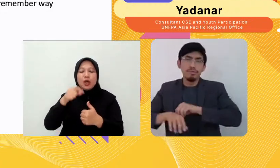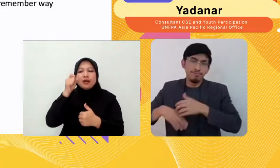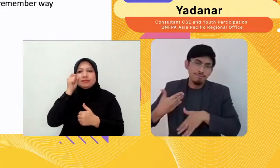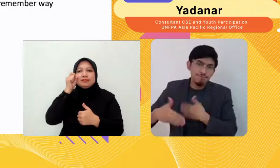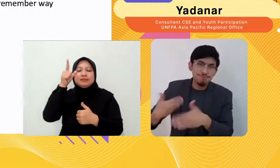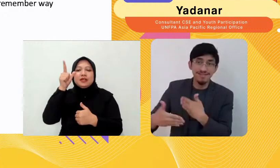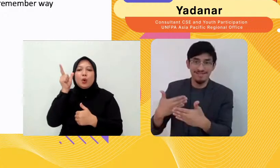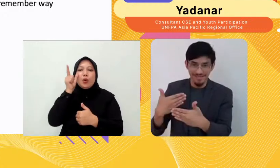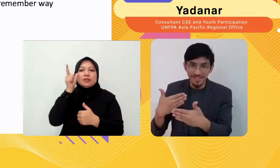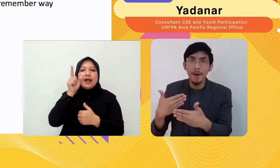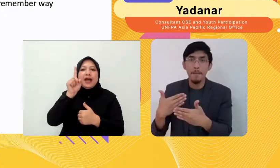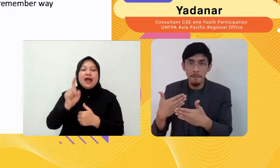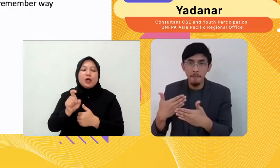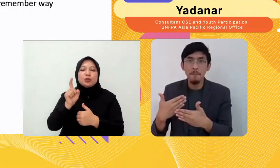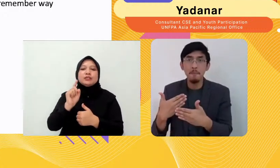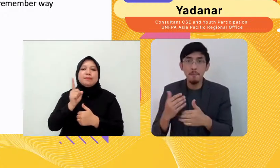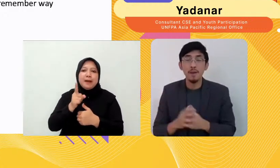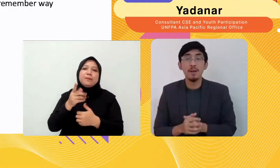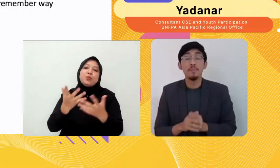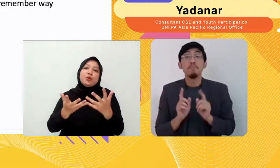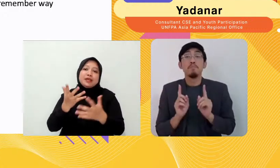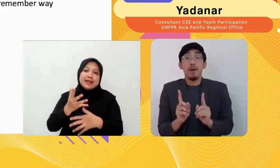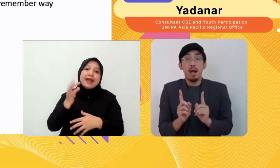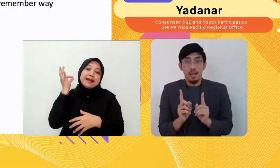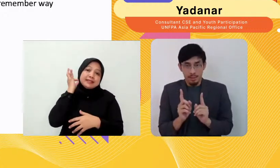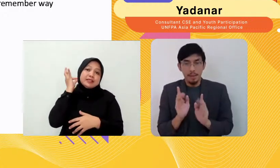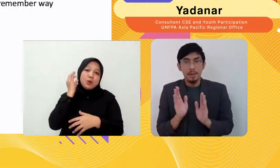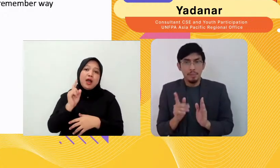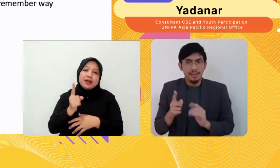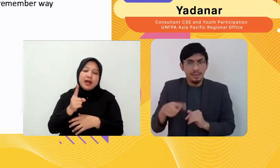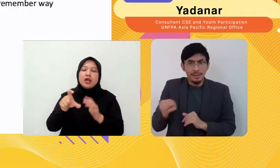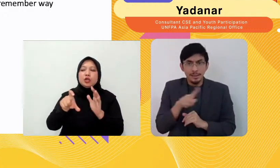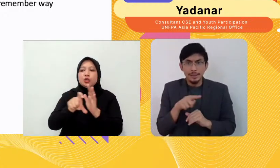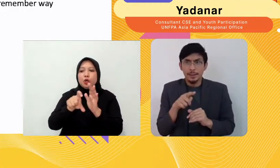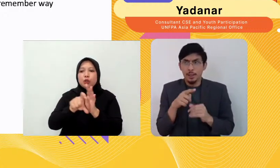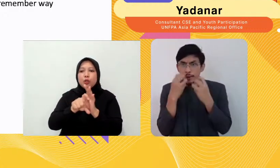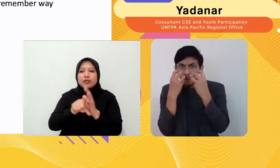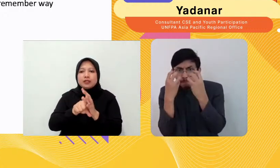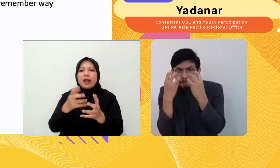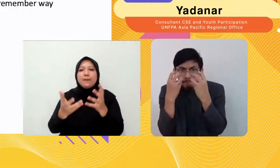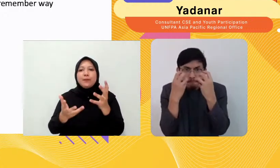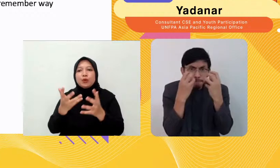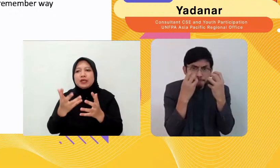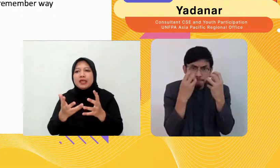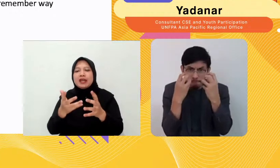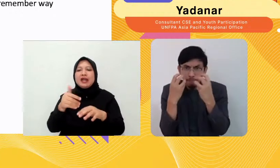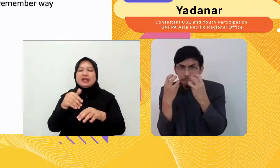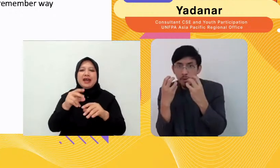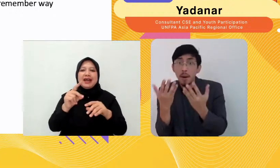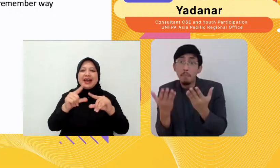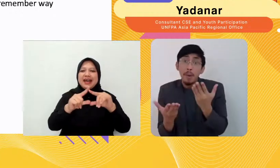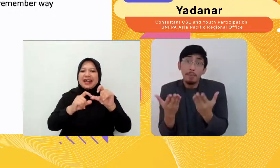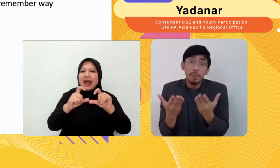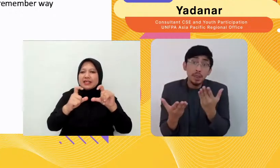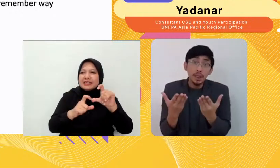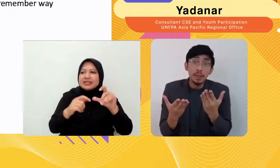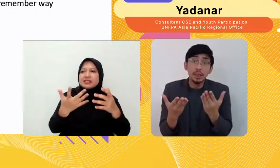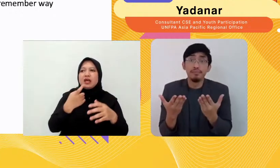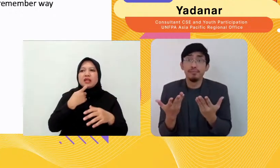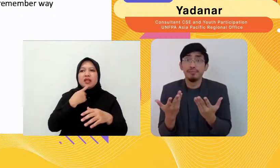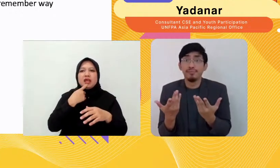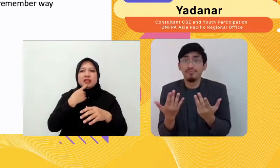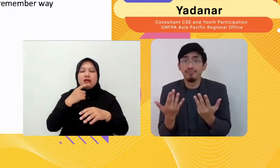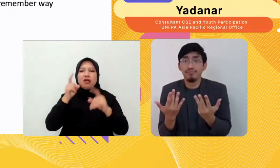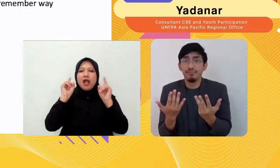risk that young people might face. For example, like the race, ethnicity, and religion and gender, those